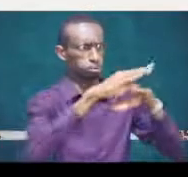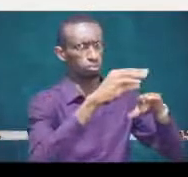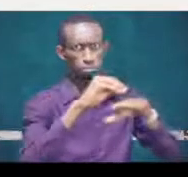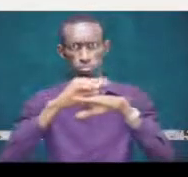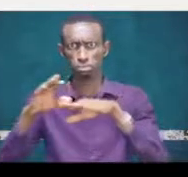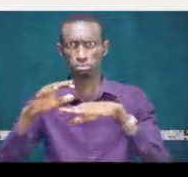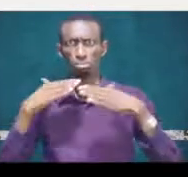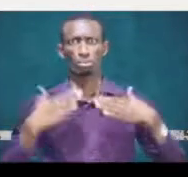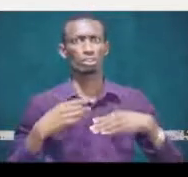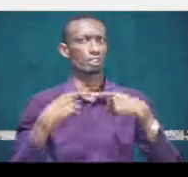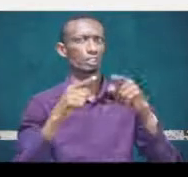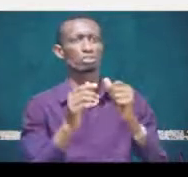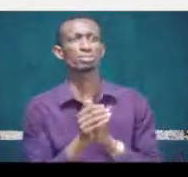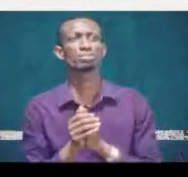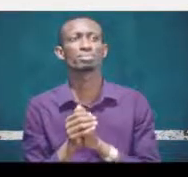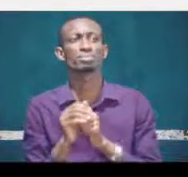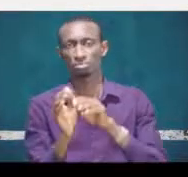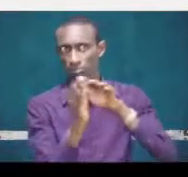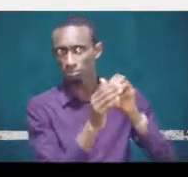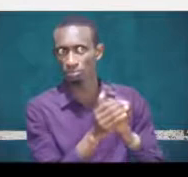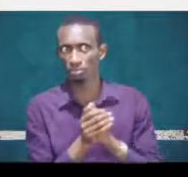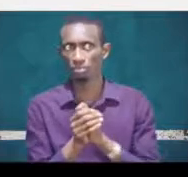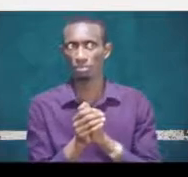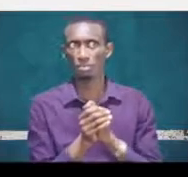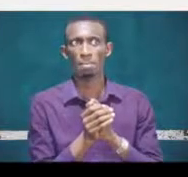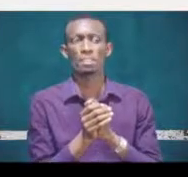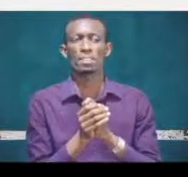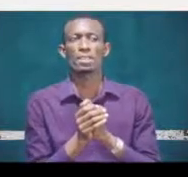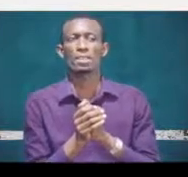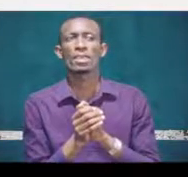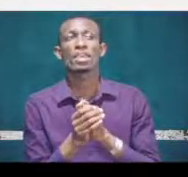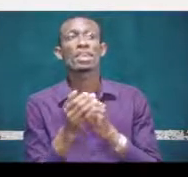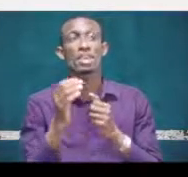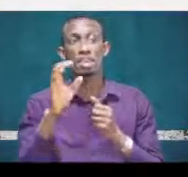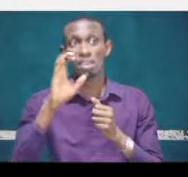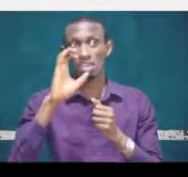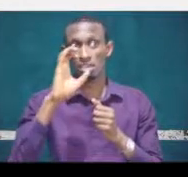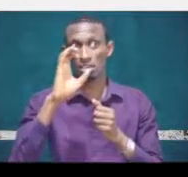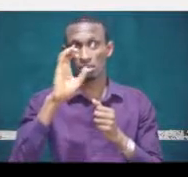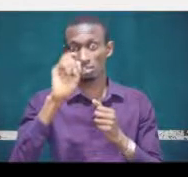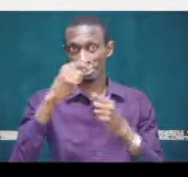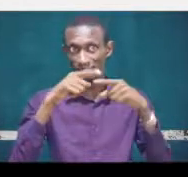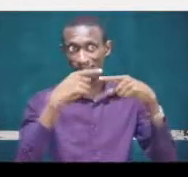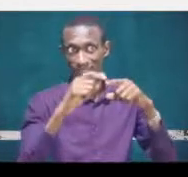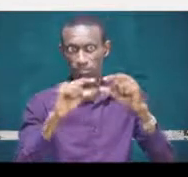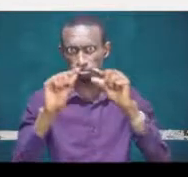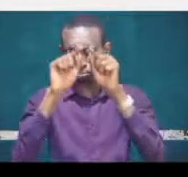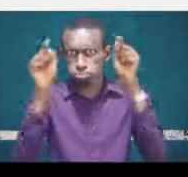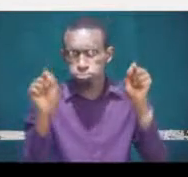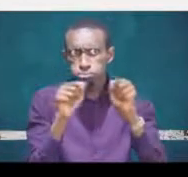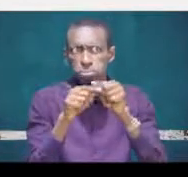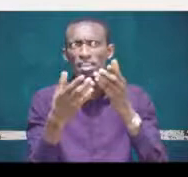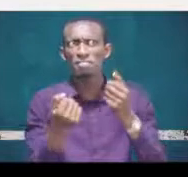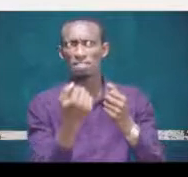Then we have stratified cuboidal epithelium. That means it has 2 or 3 layers, cube-shaped